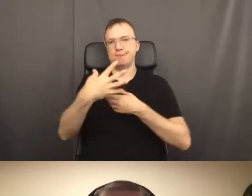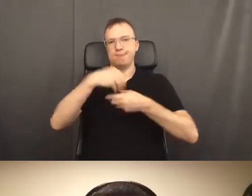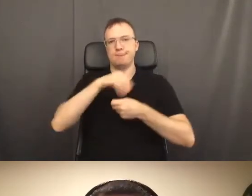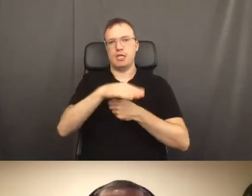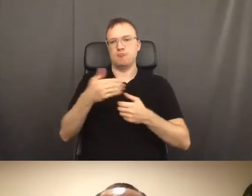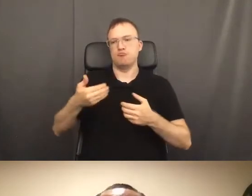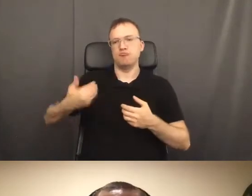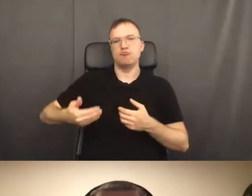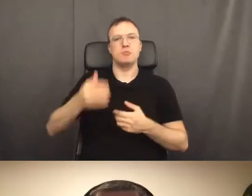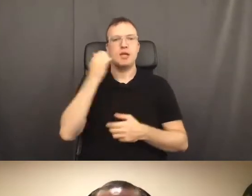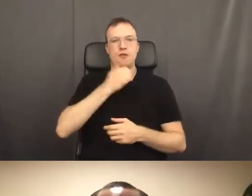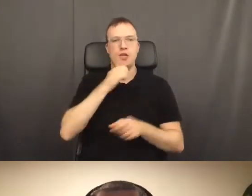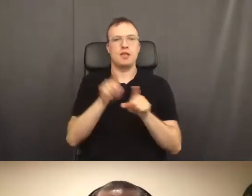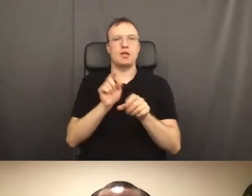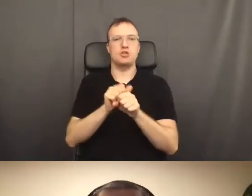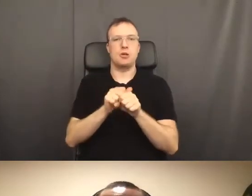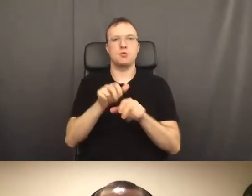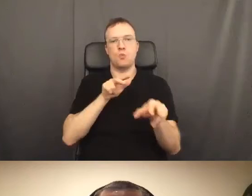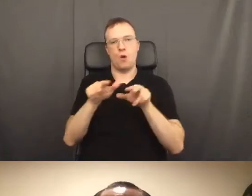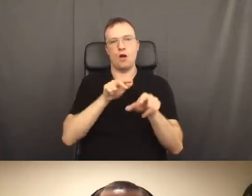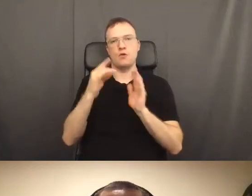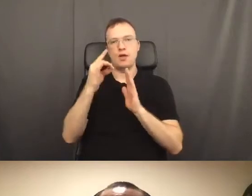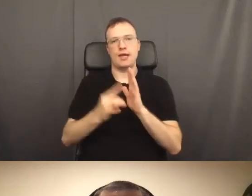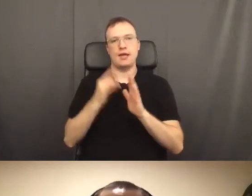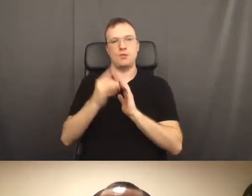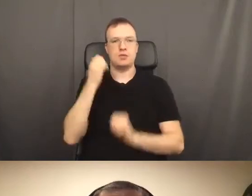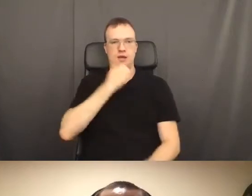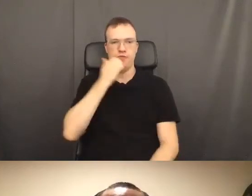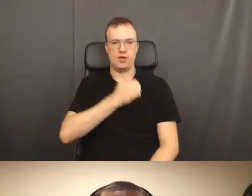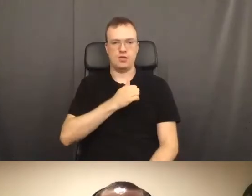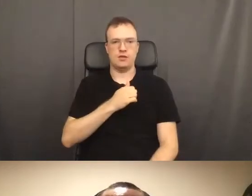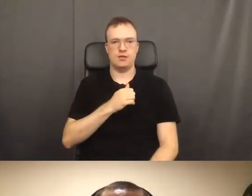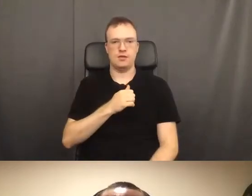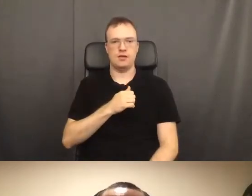routine now. It's almost like a job. He just walks for 8 hours every day.